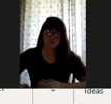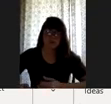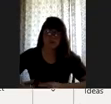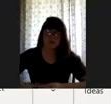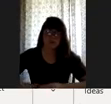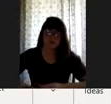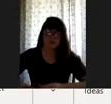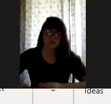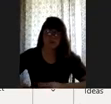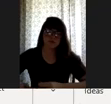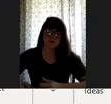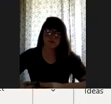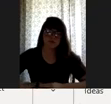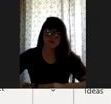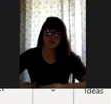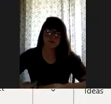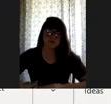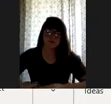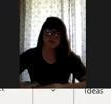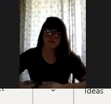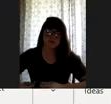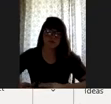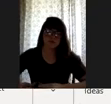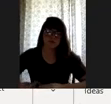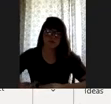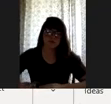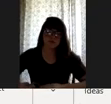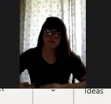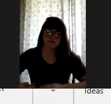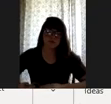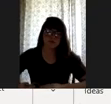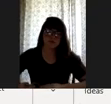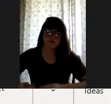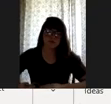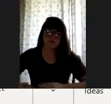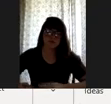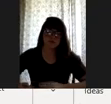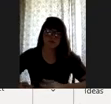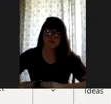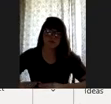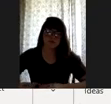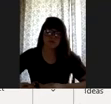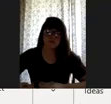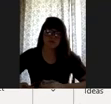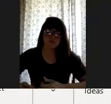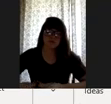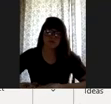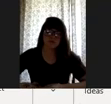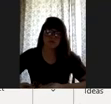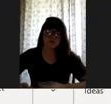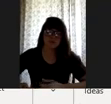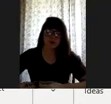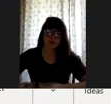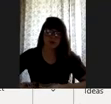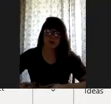2 Corinthians 5:21, it said, although he knew no sin, talking about Jesus, he became sin for us so that we might become the righteousness of God.